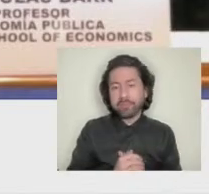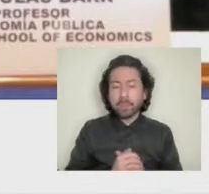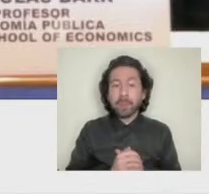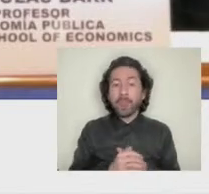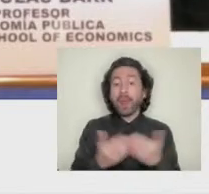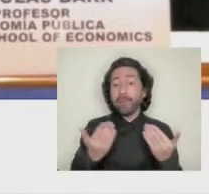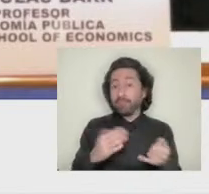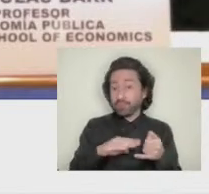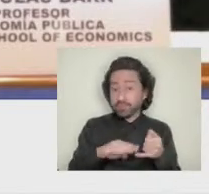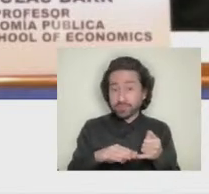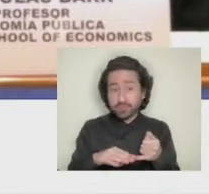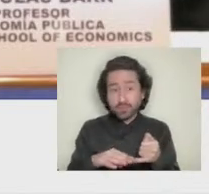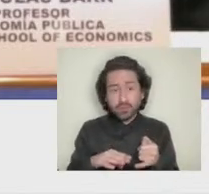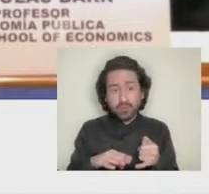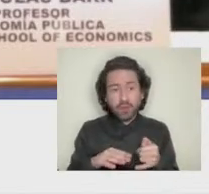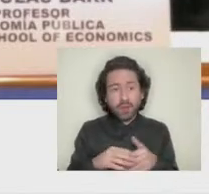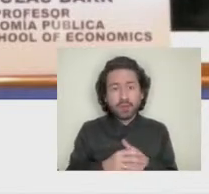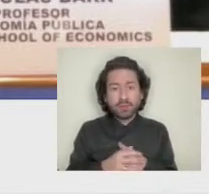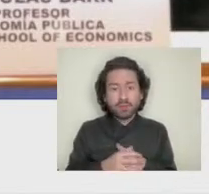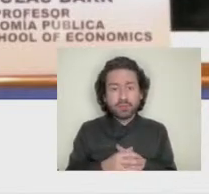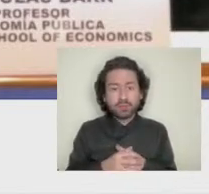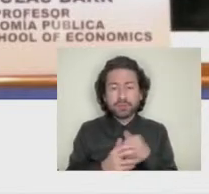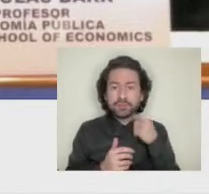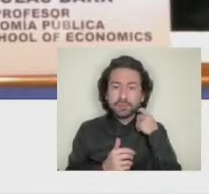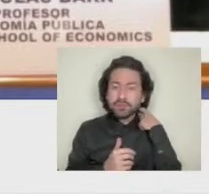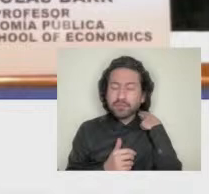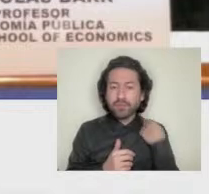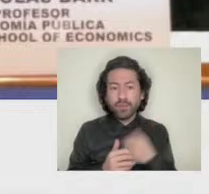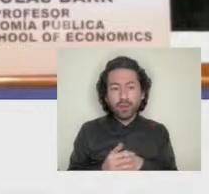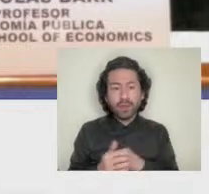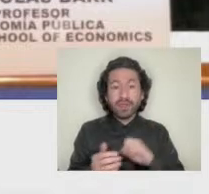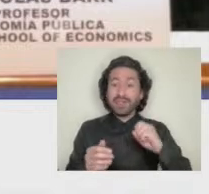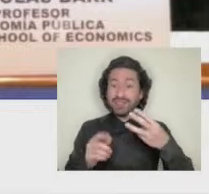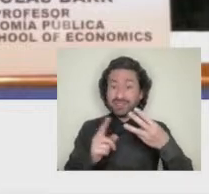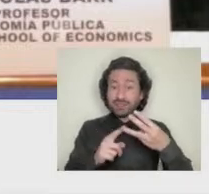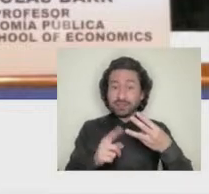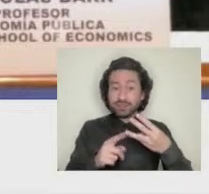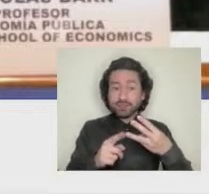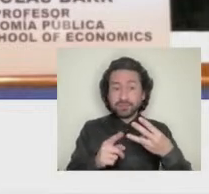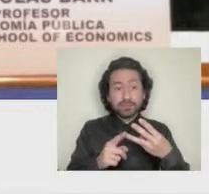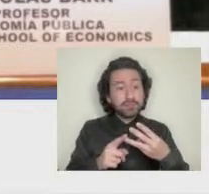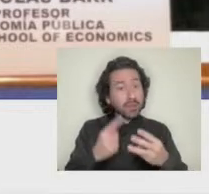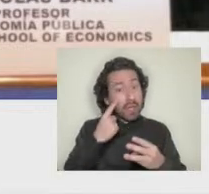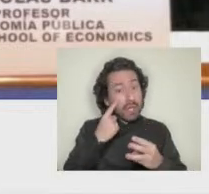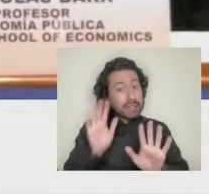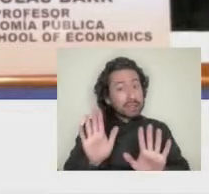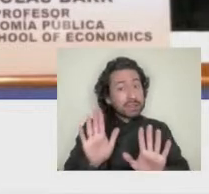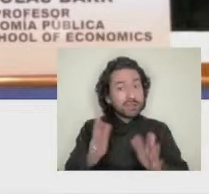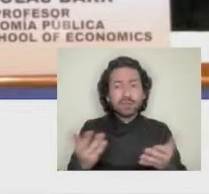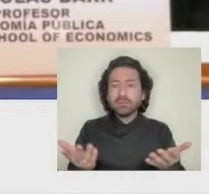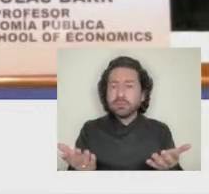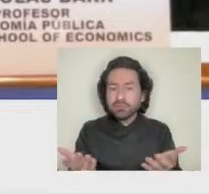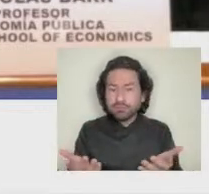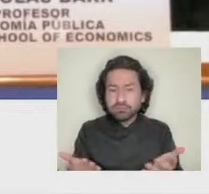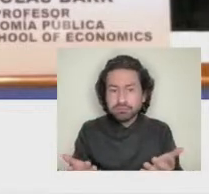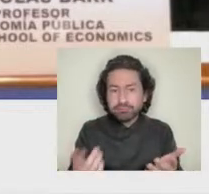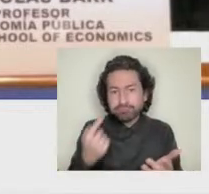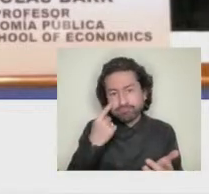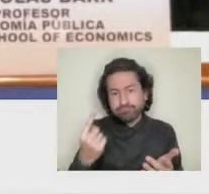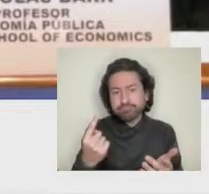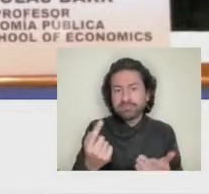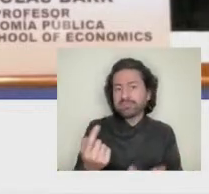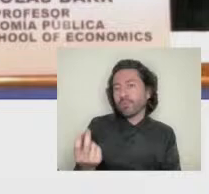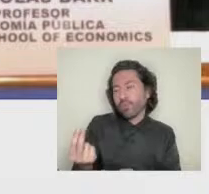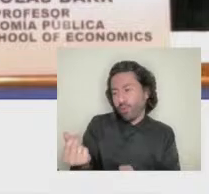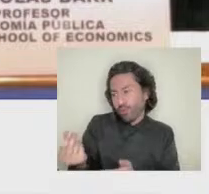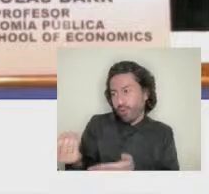out. Third pathology, avoid regressive annuity pricing. The point there is richer people live longer